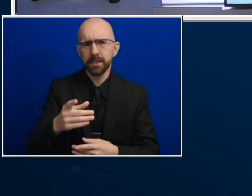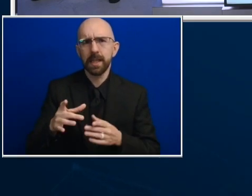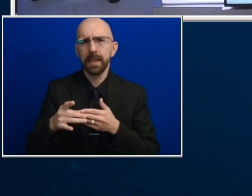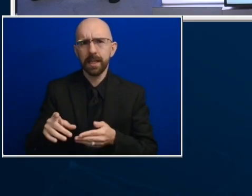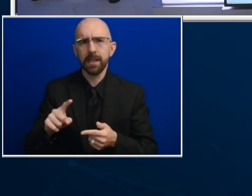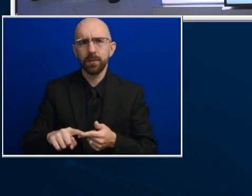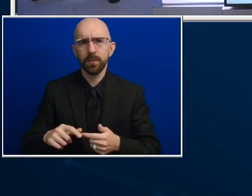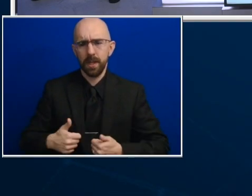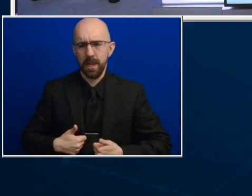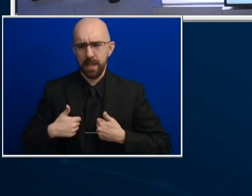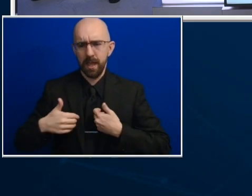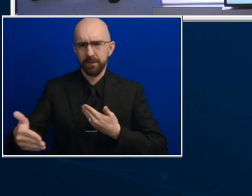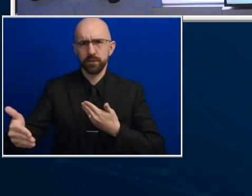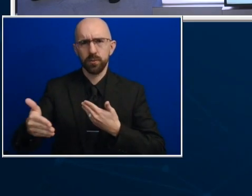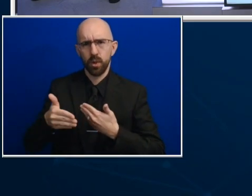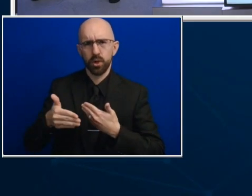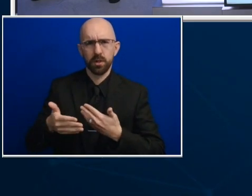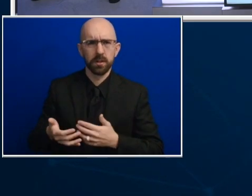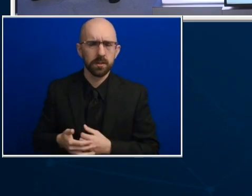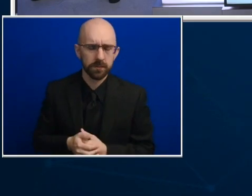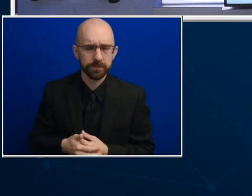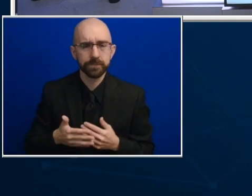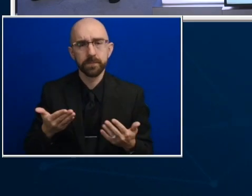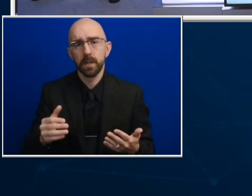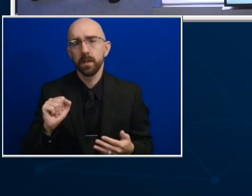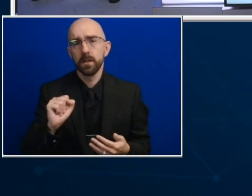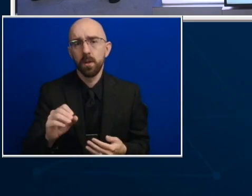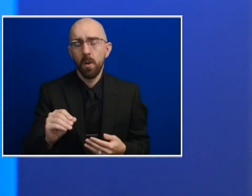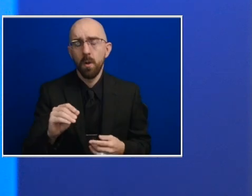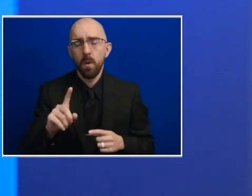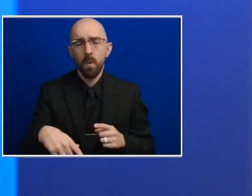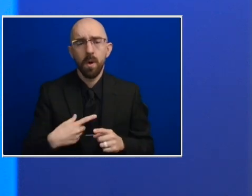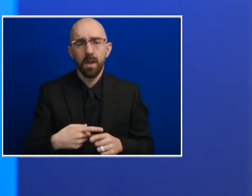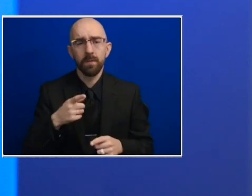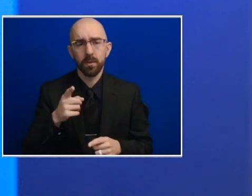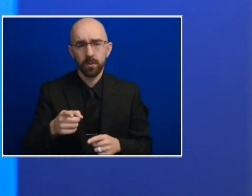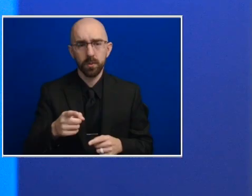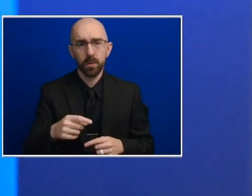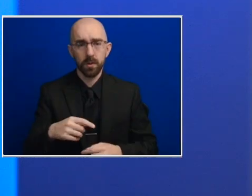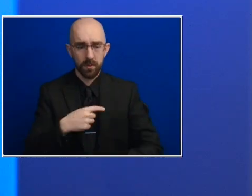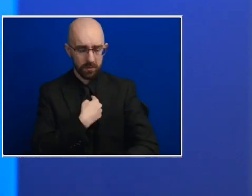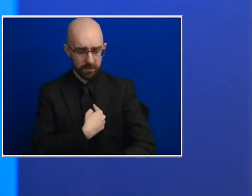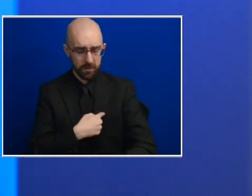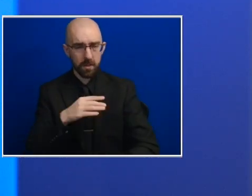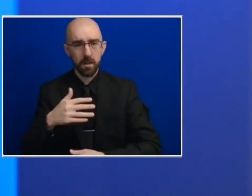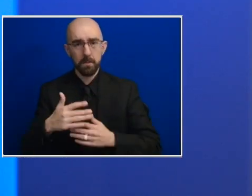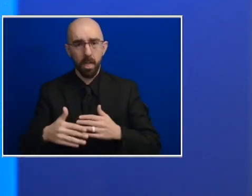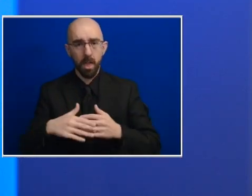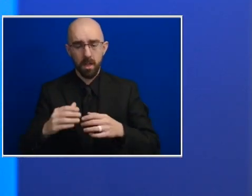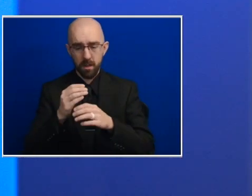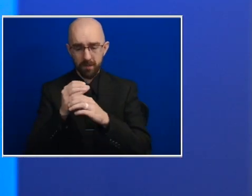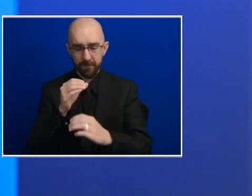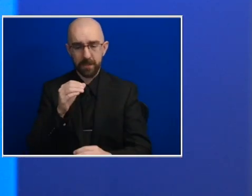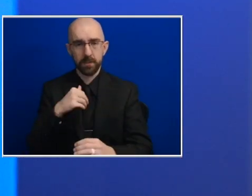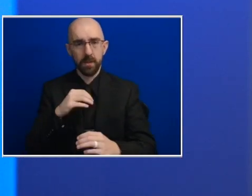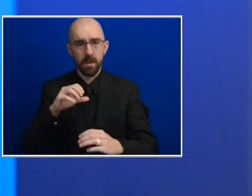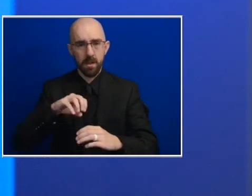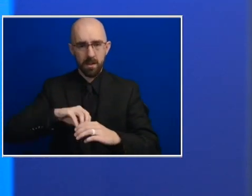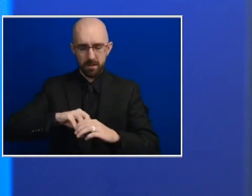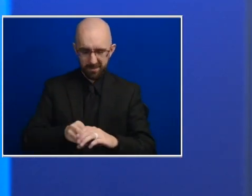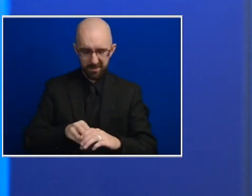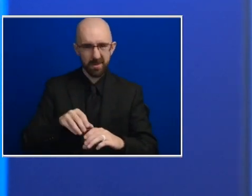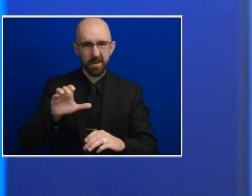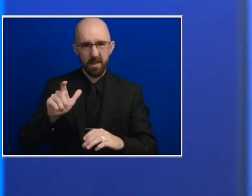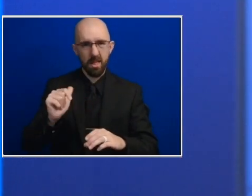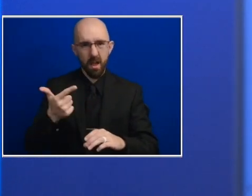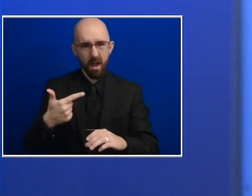lifespan? So when you clog the vessels, you cause severe organ damage. Multiple organs